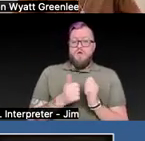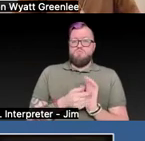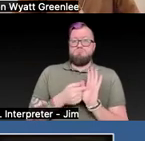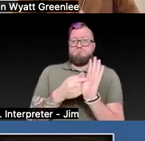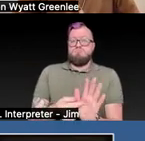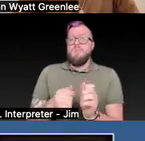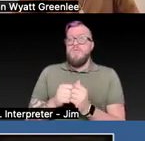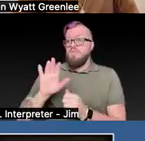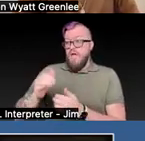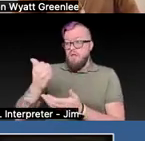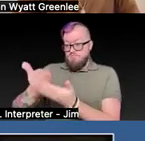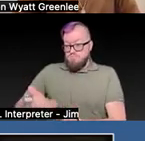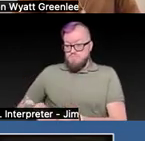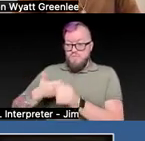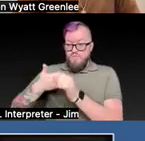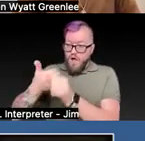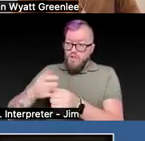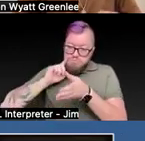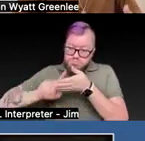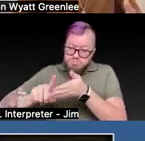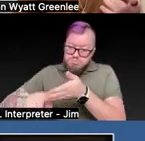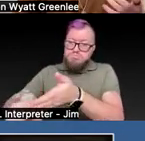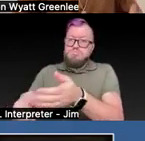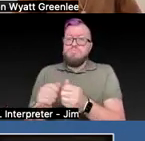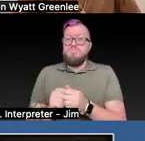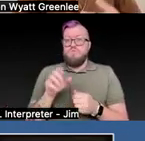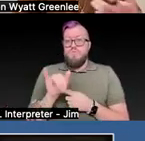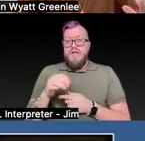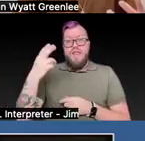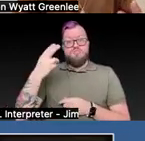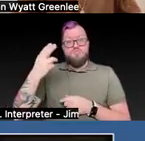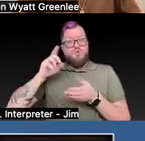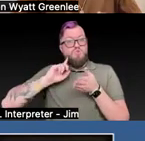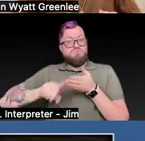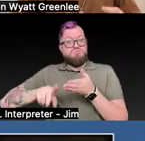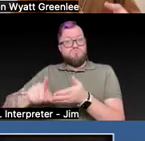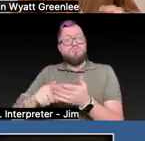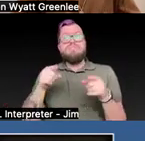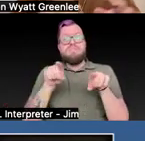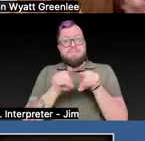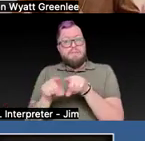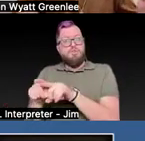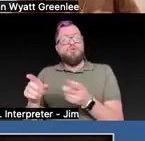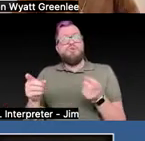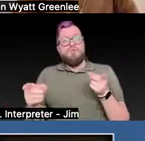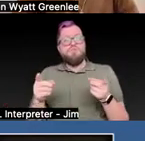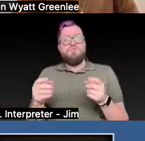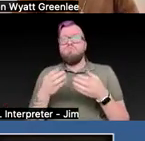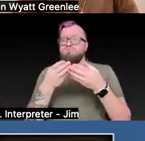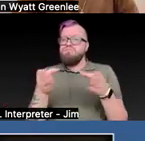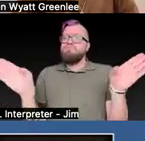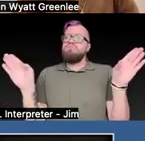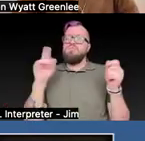that evidence leads. So, in a lot of ways, historical research is very similar in sort of its broad strokes